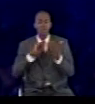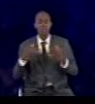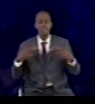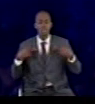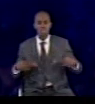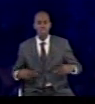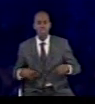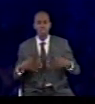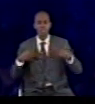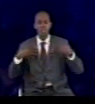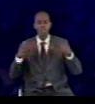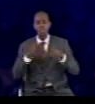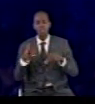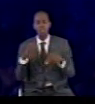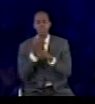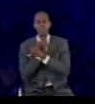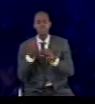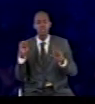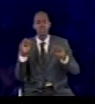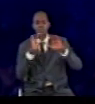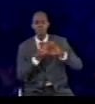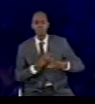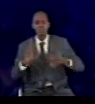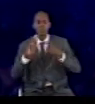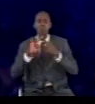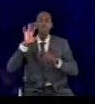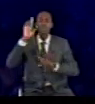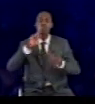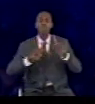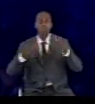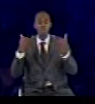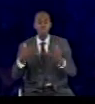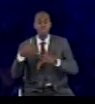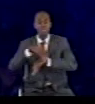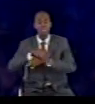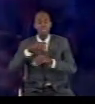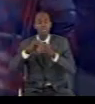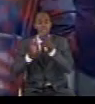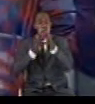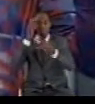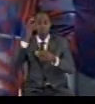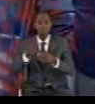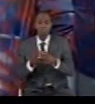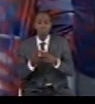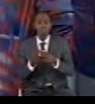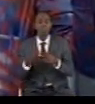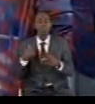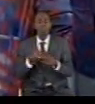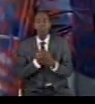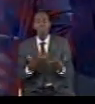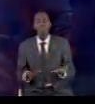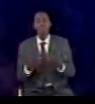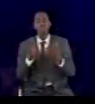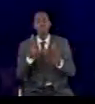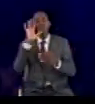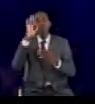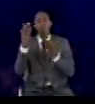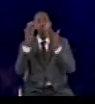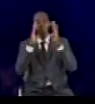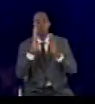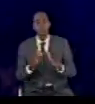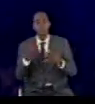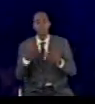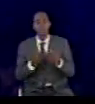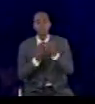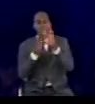salvation and mercy to your people tonight in jesus name we lift up your servant the apostle of